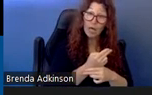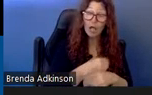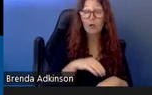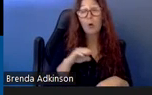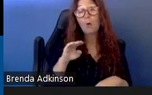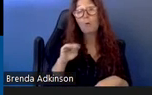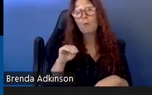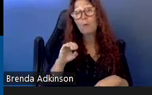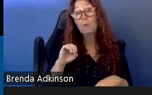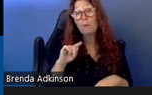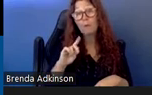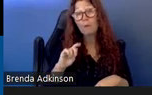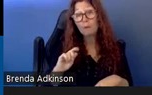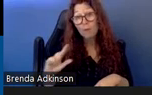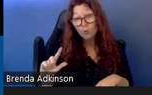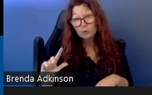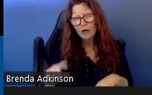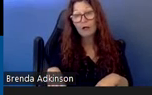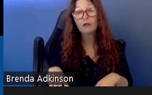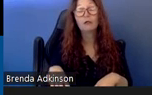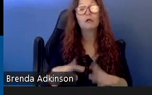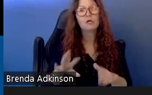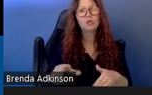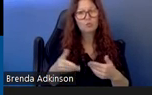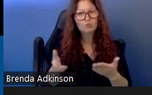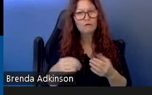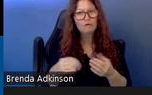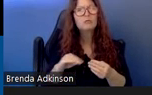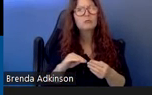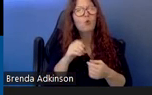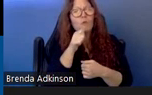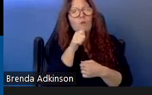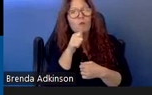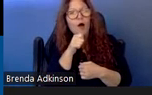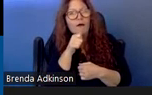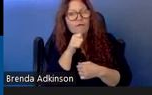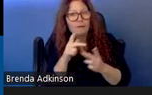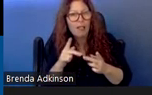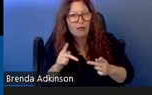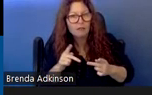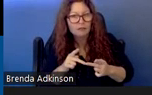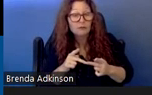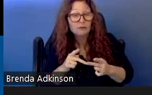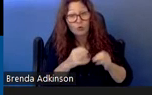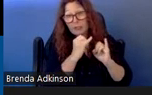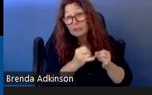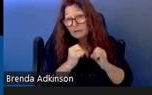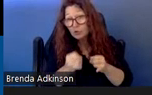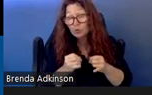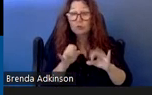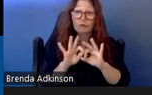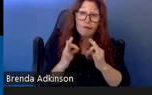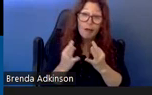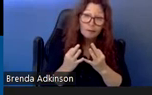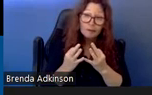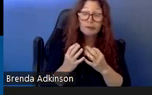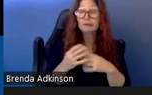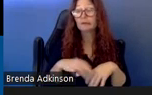it provides a more private setting for individuals and households that